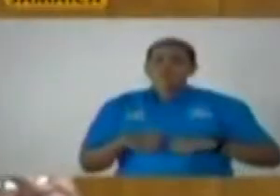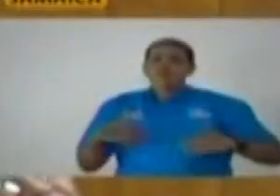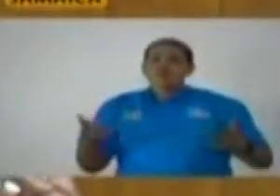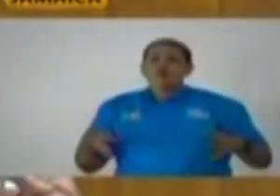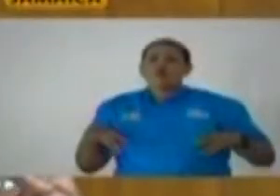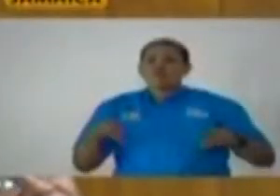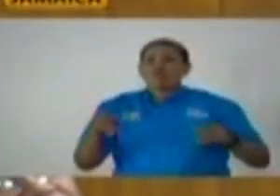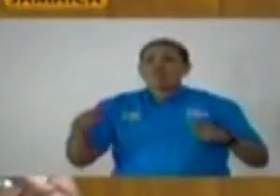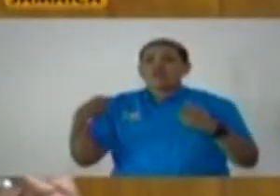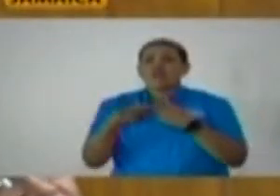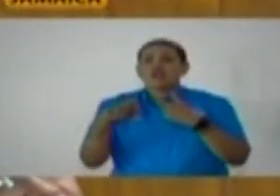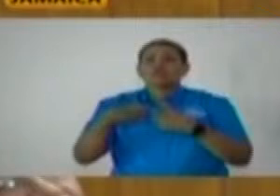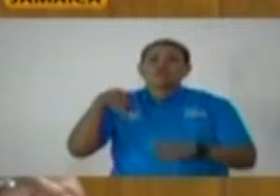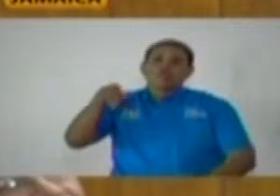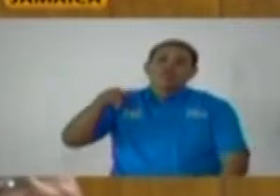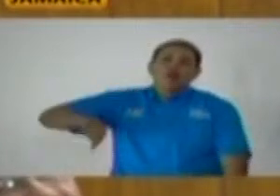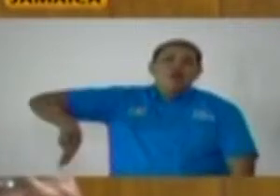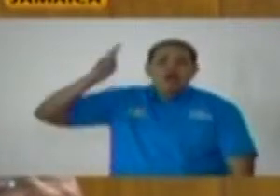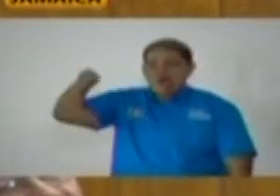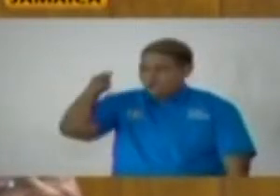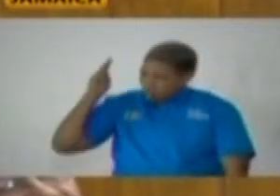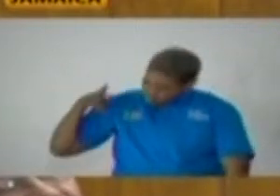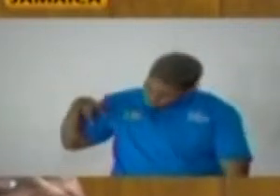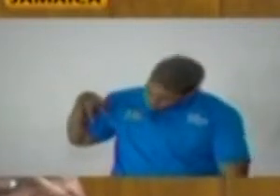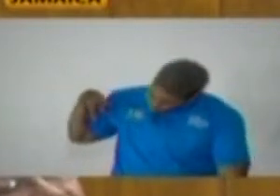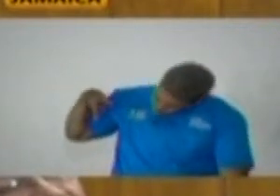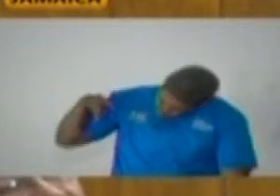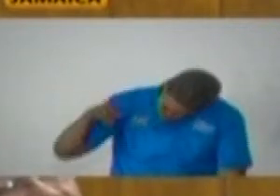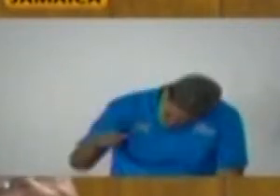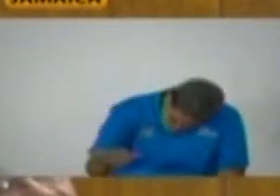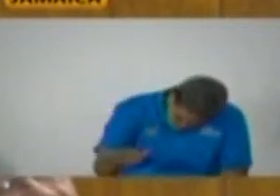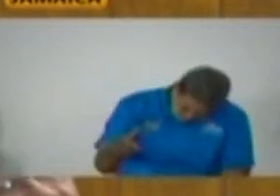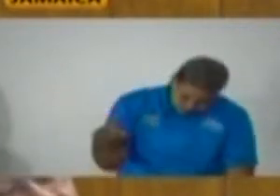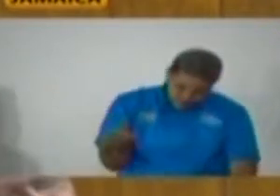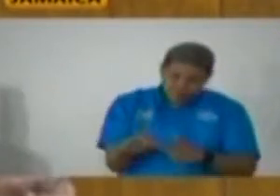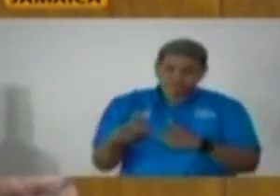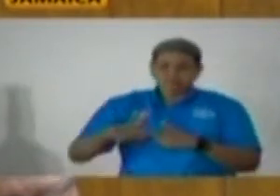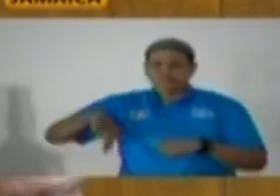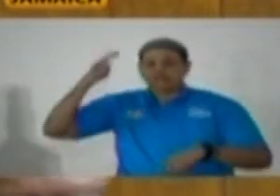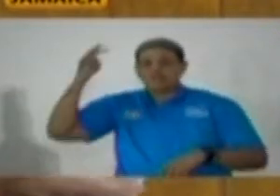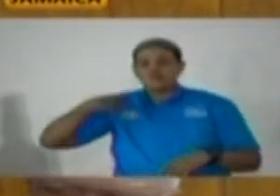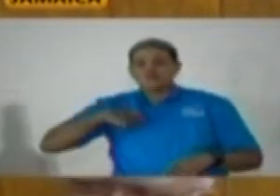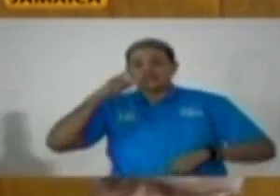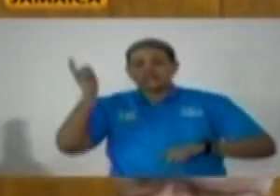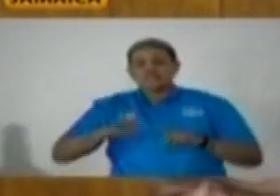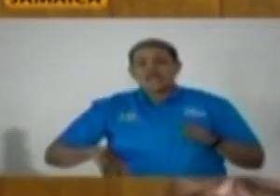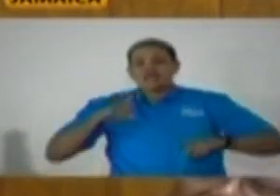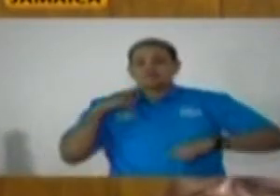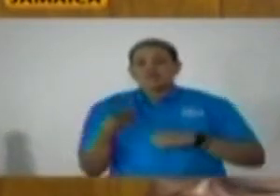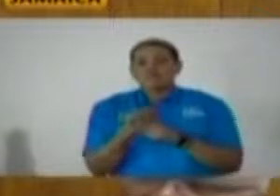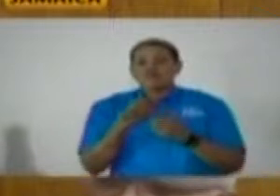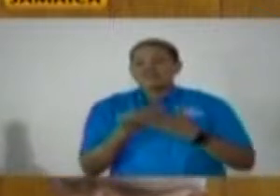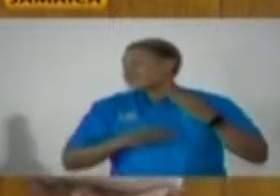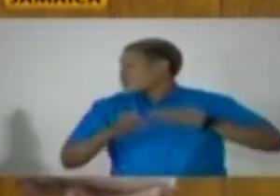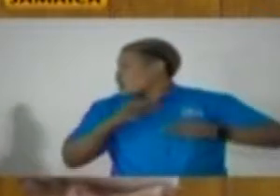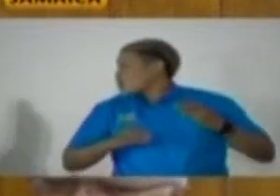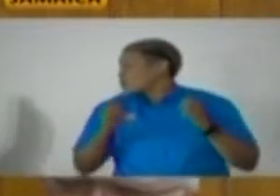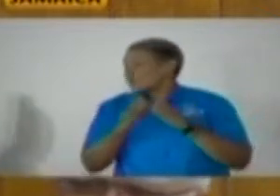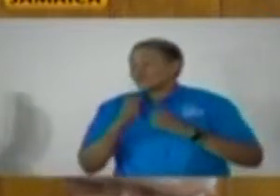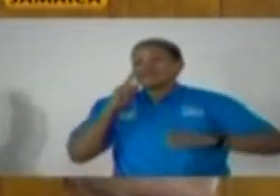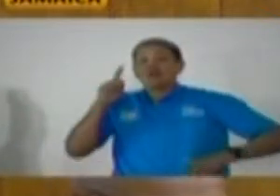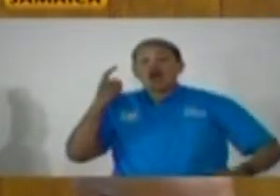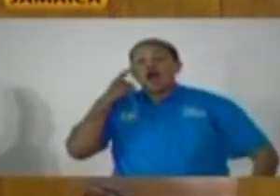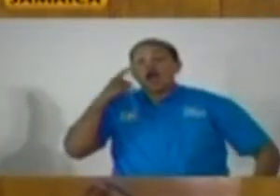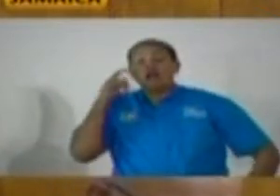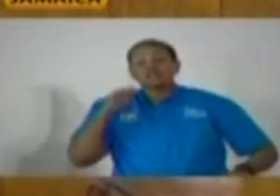Of electricity. Yes. The exorbitant cost of electricity. We cannot be a productive economy with the